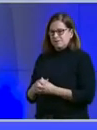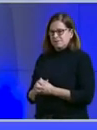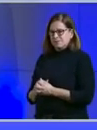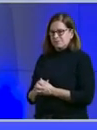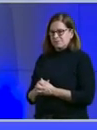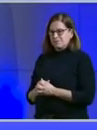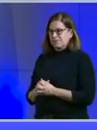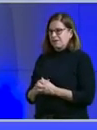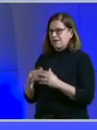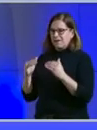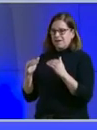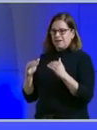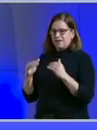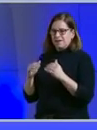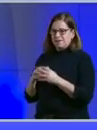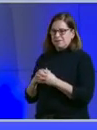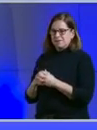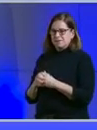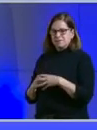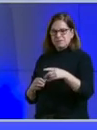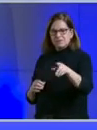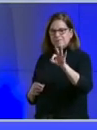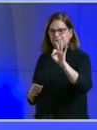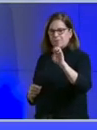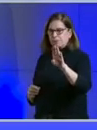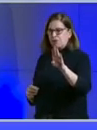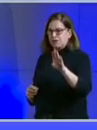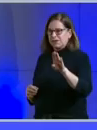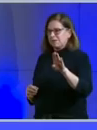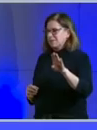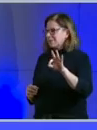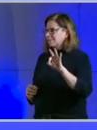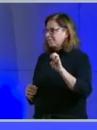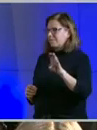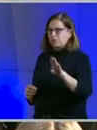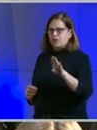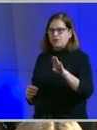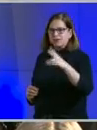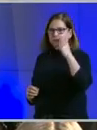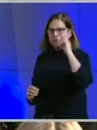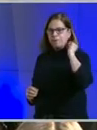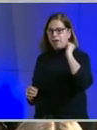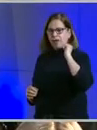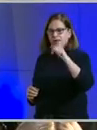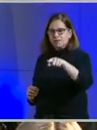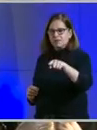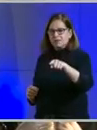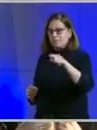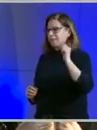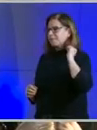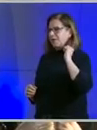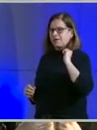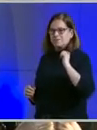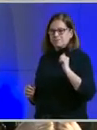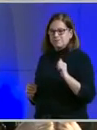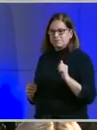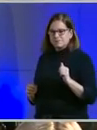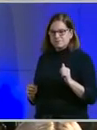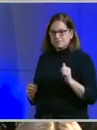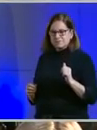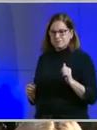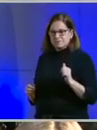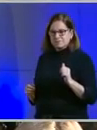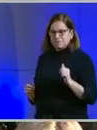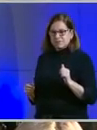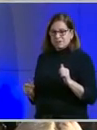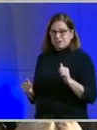how to invest in our priorities. We're excited to continue our budget engagement forum work and lots of other important areas. So I